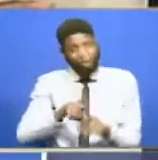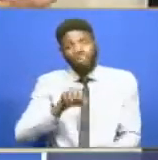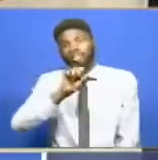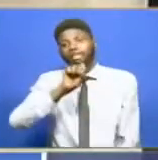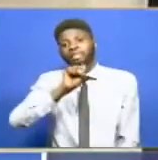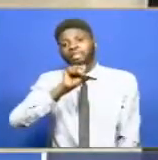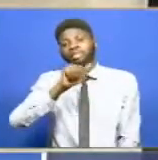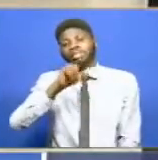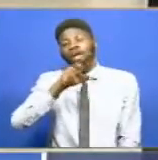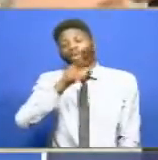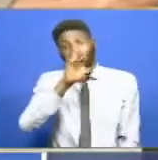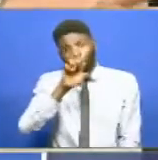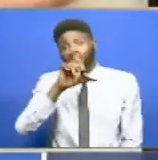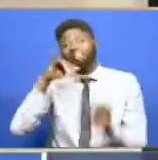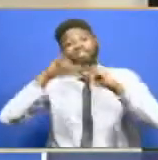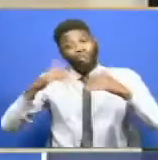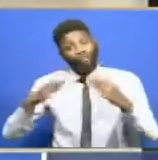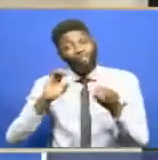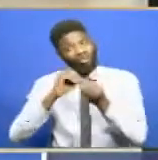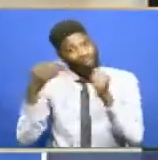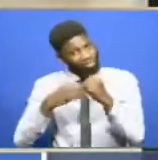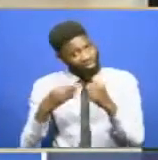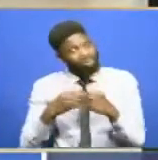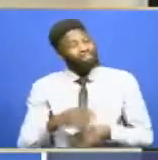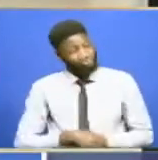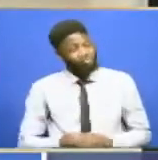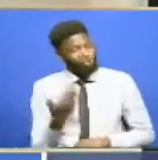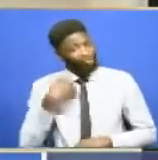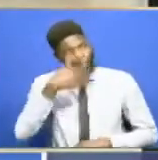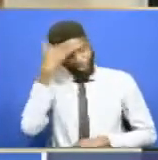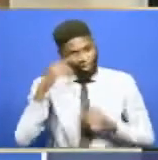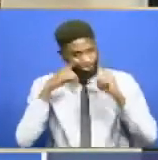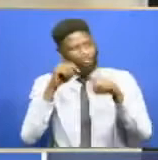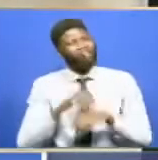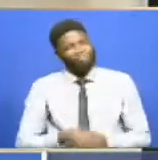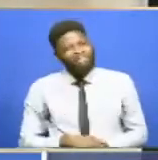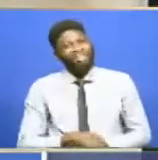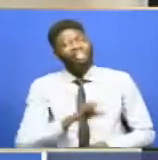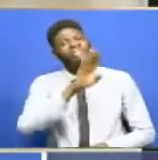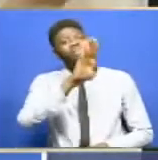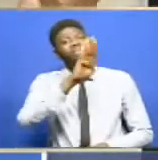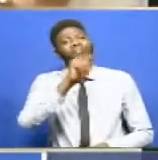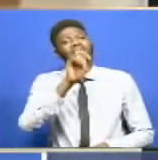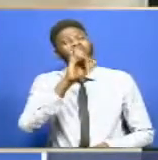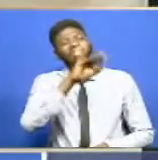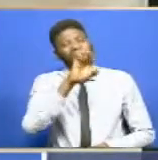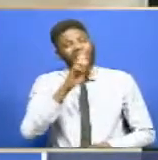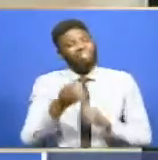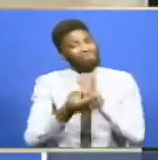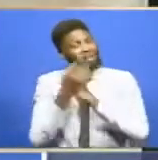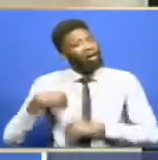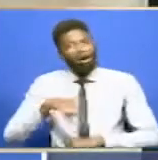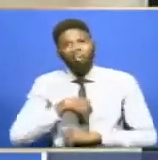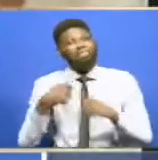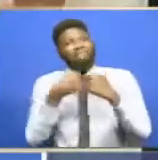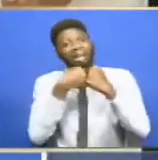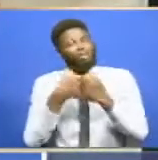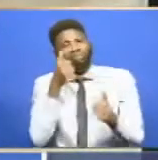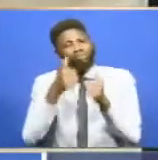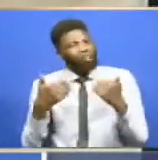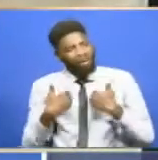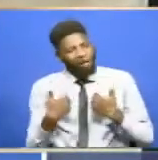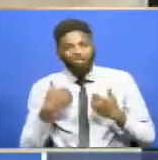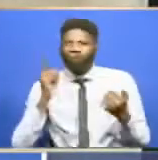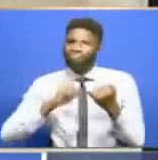say that. Mm-hmm. And Beatrice, tell us some of the challenges that, apart from the issue of housing